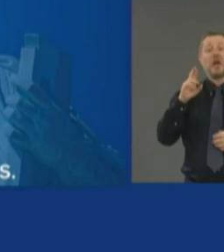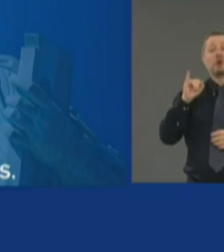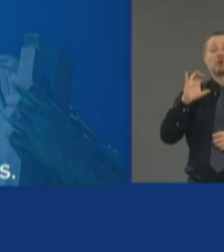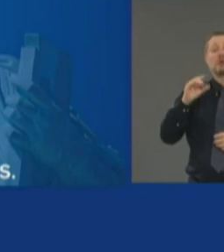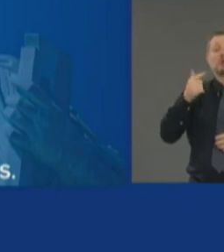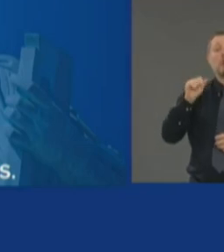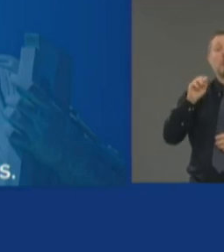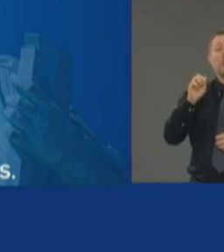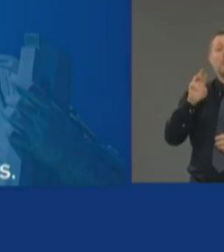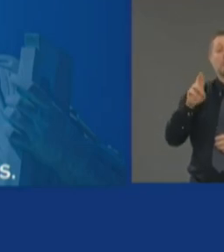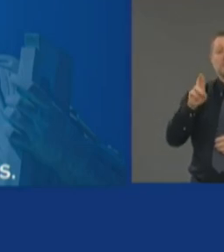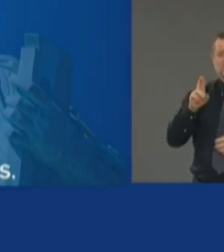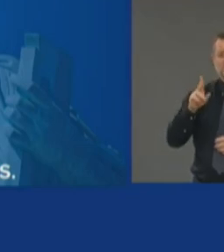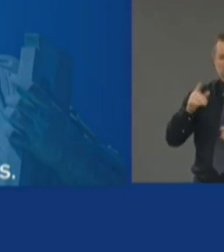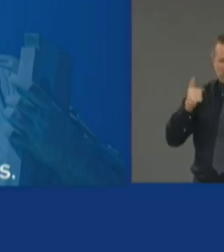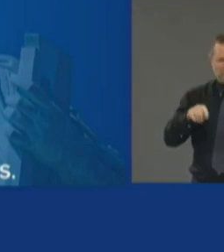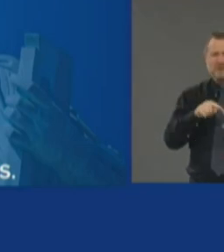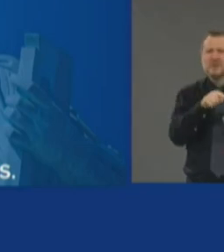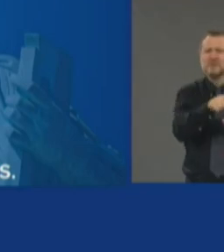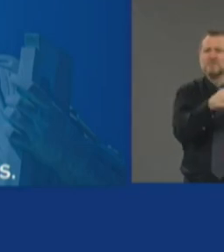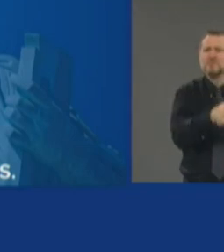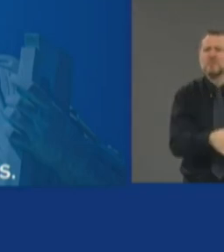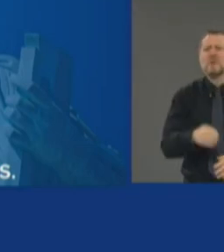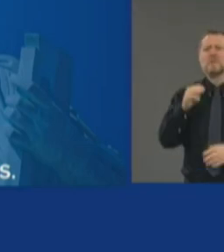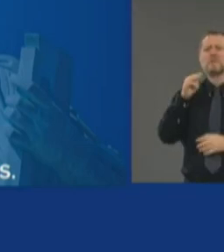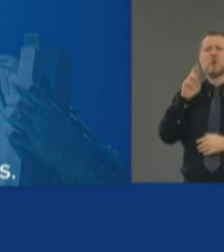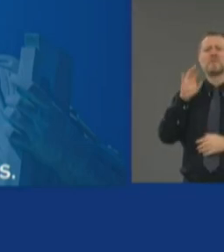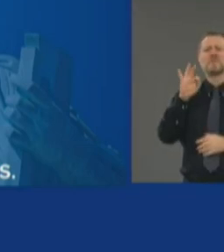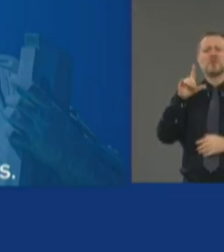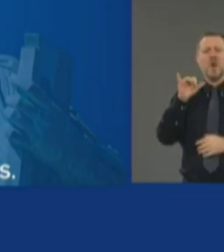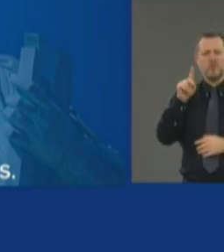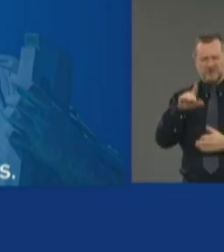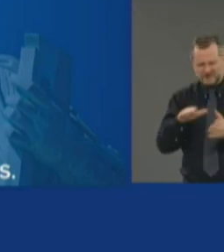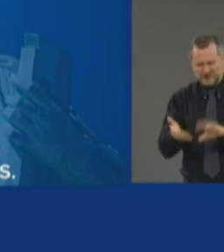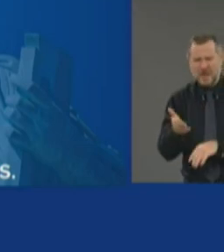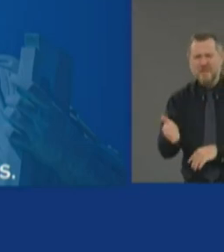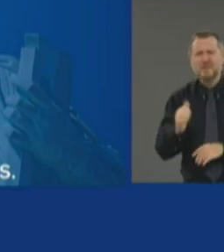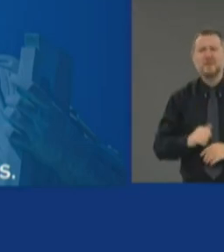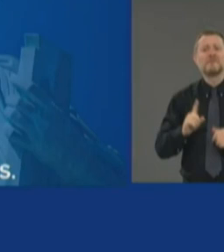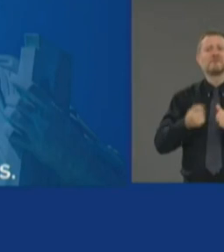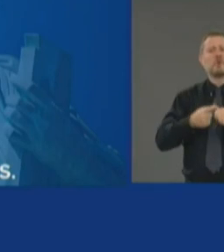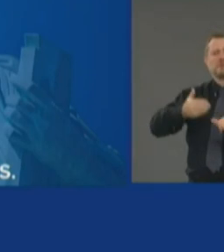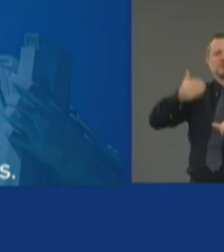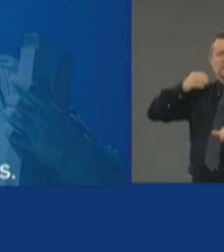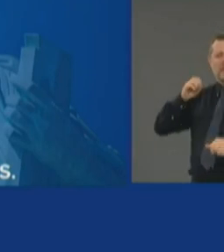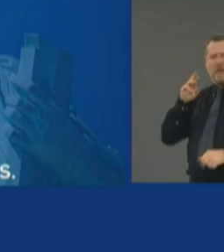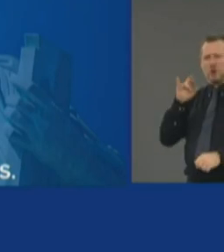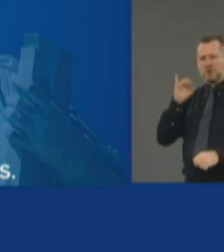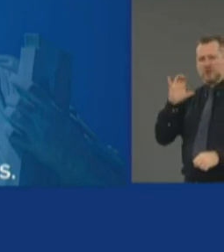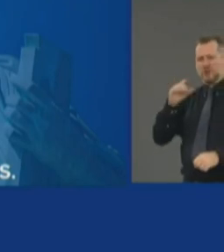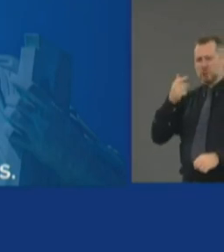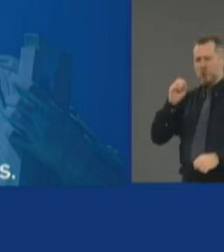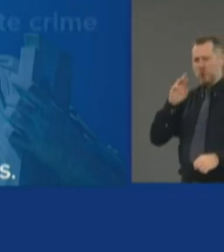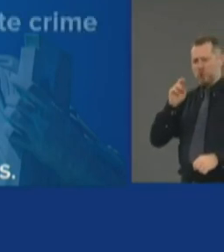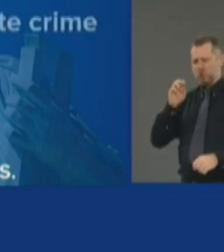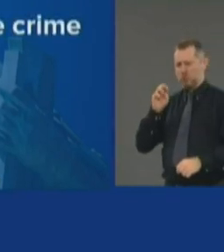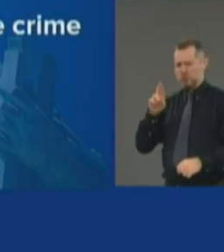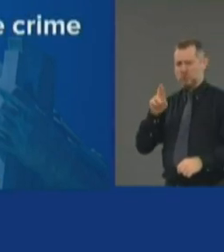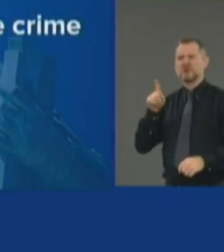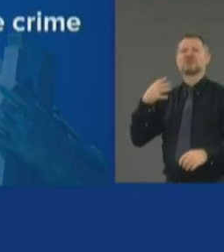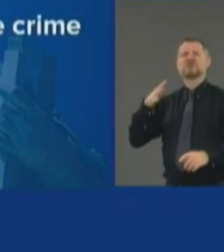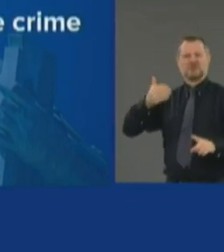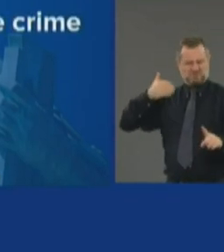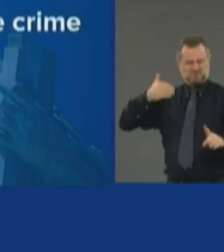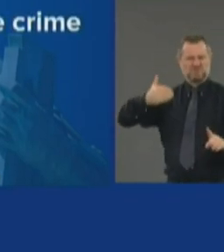Again, you saw it with Mr. Floyd's death, but we learned it first with Eric Garner and many, many other cases, by the way.